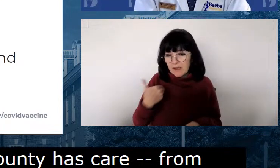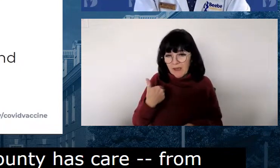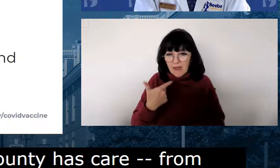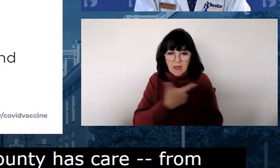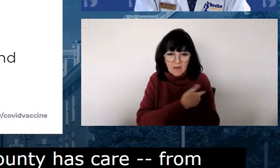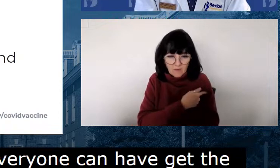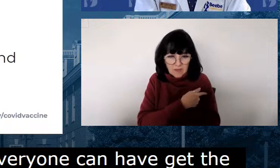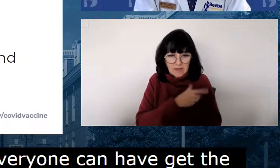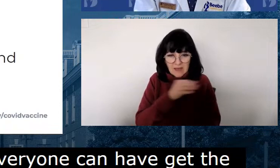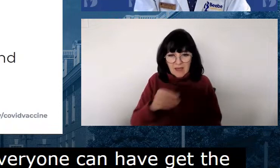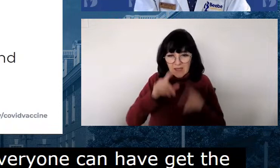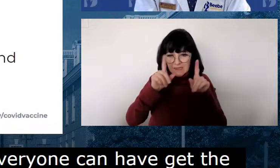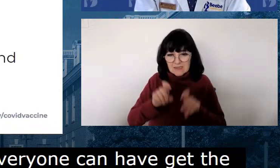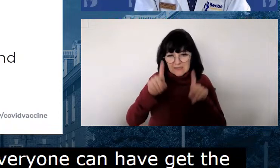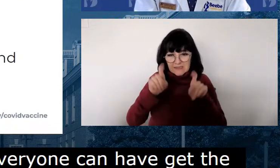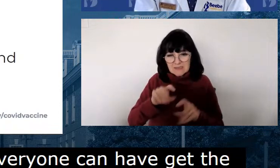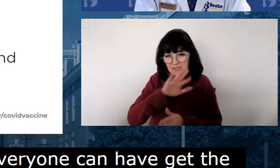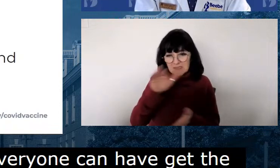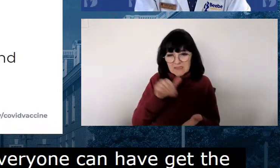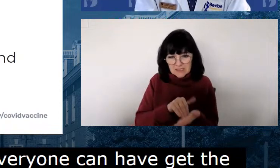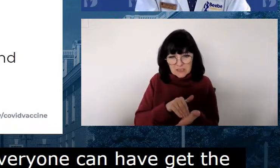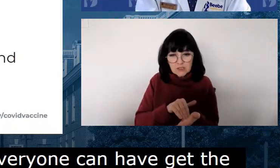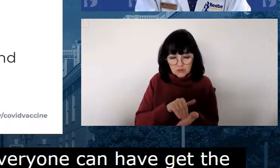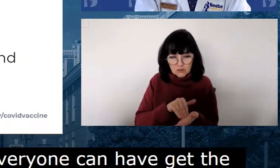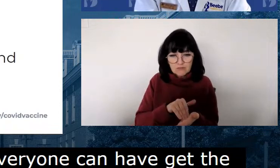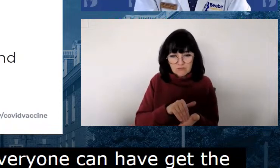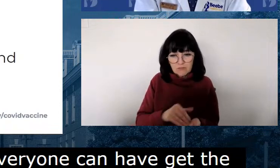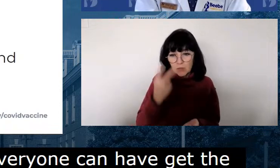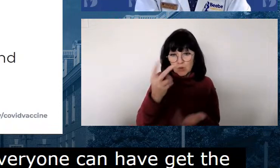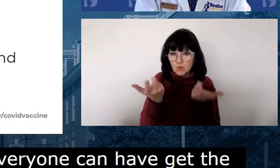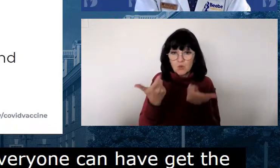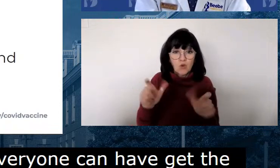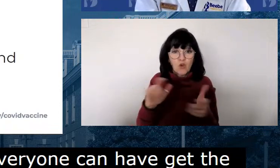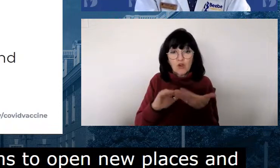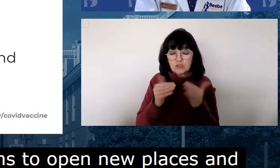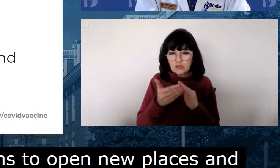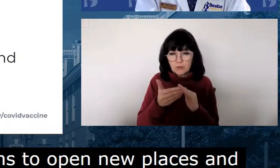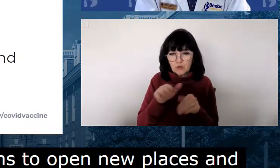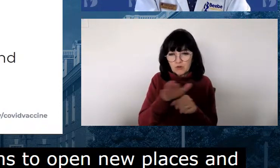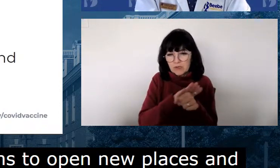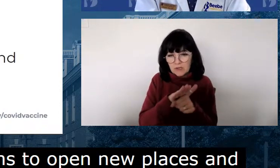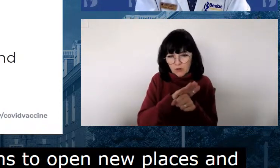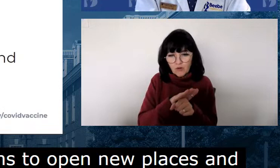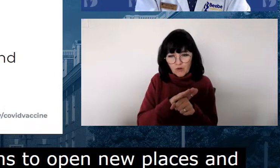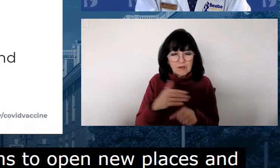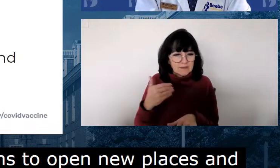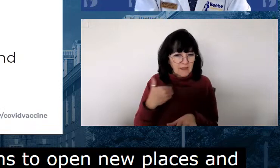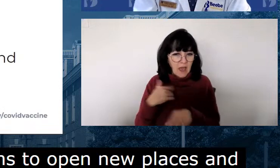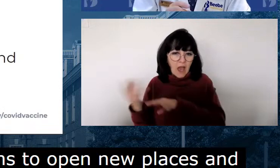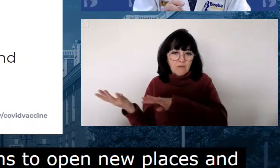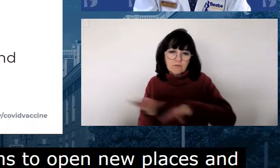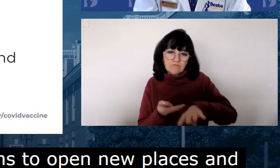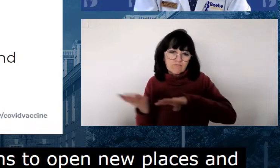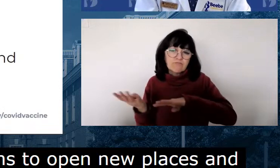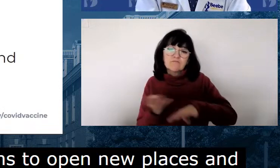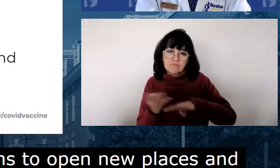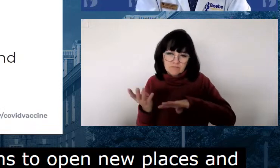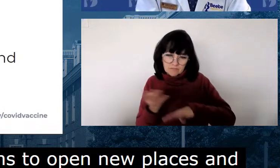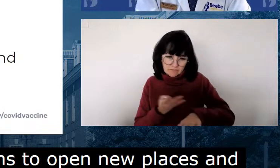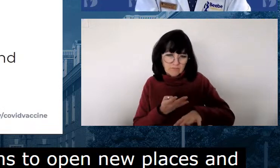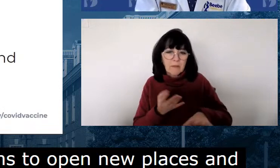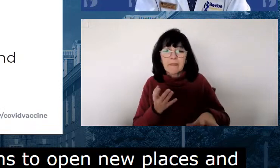large of our community areas to ensure that we have a streamlined appointment for COVID vaccine and testing. And you can